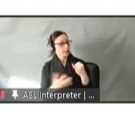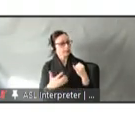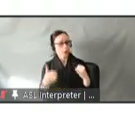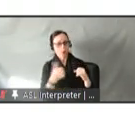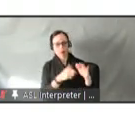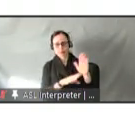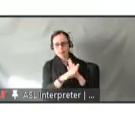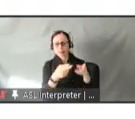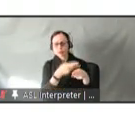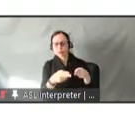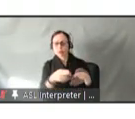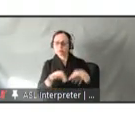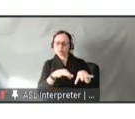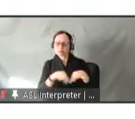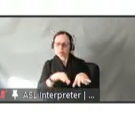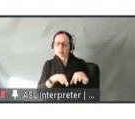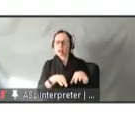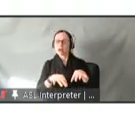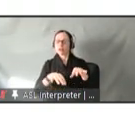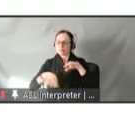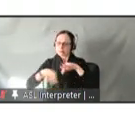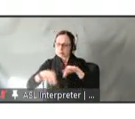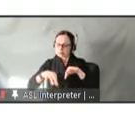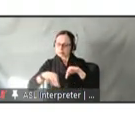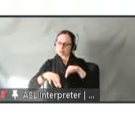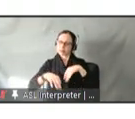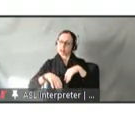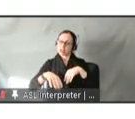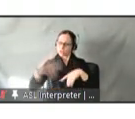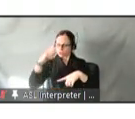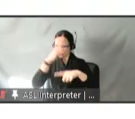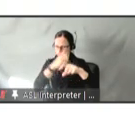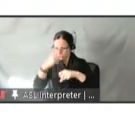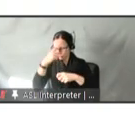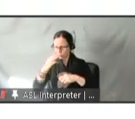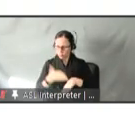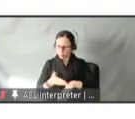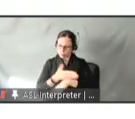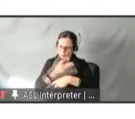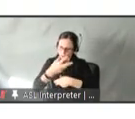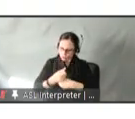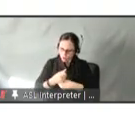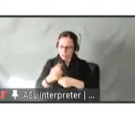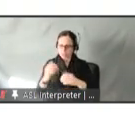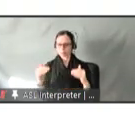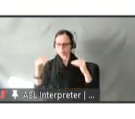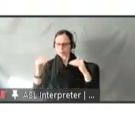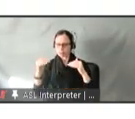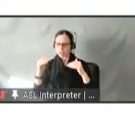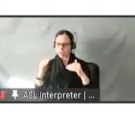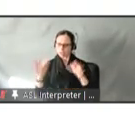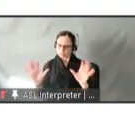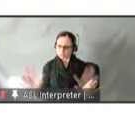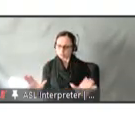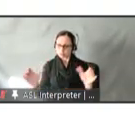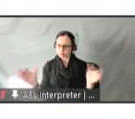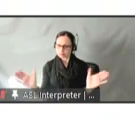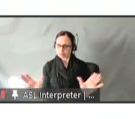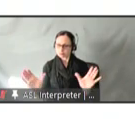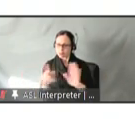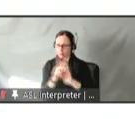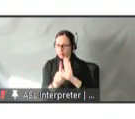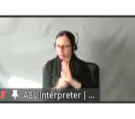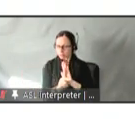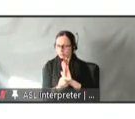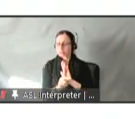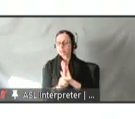short brief outlining practical strategies to improve trust, communication, and advance policies as a result of a meeting that we had to